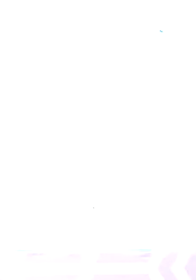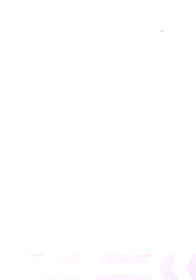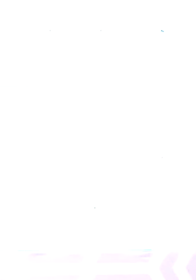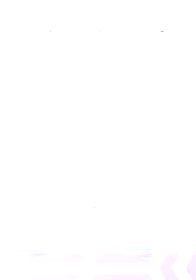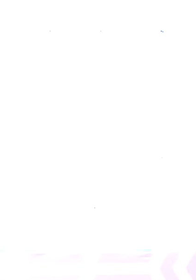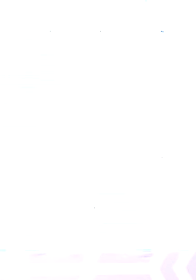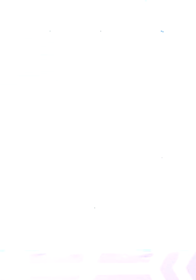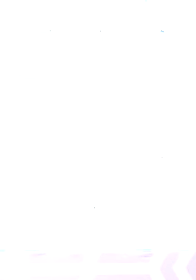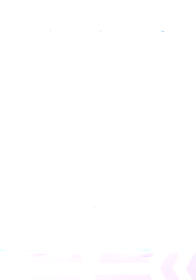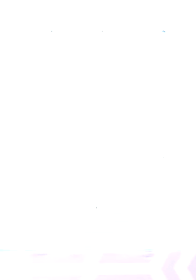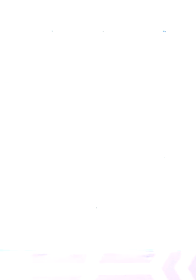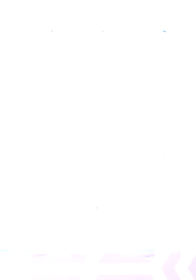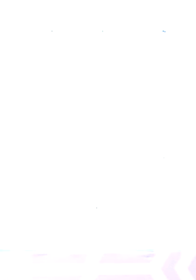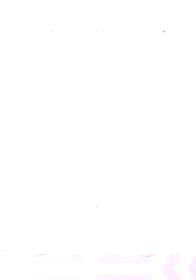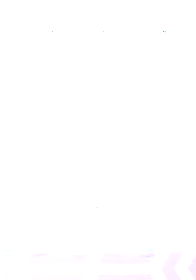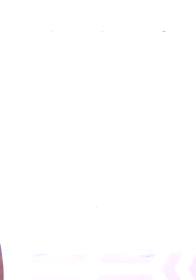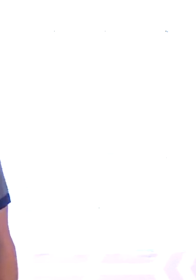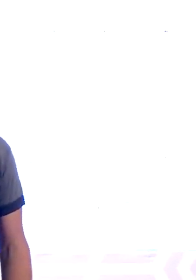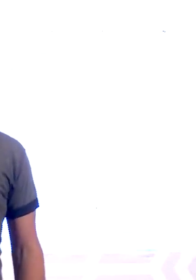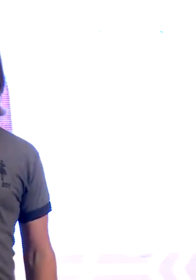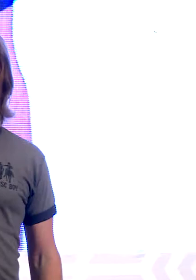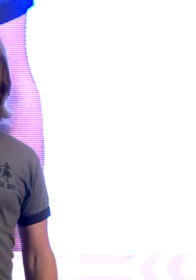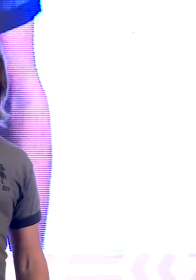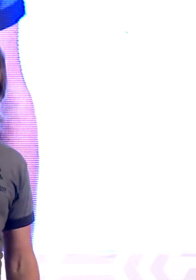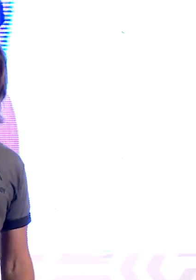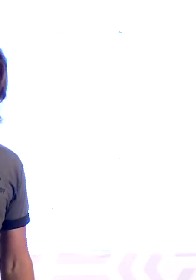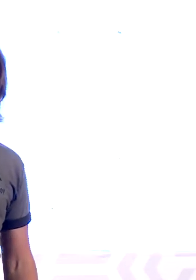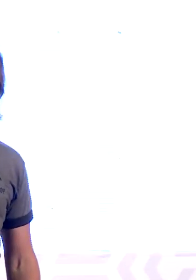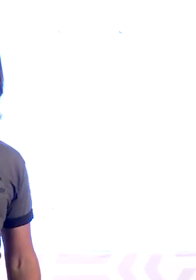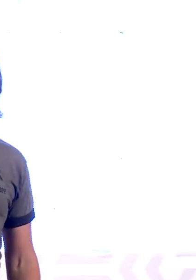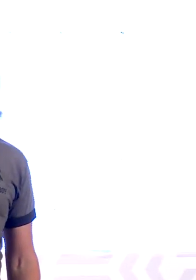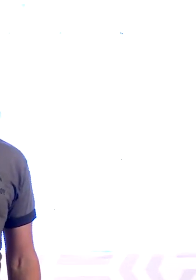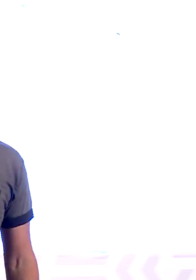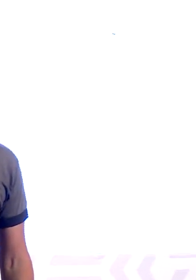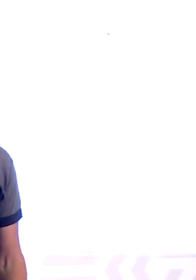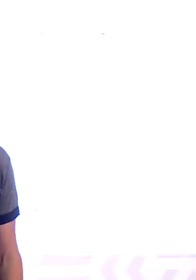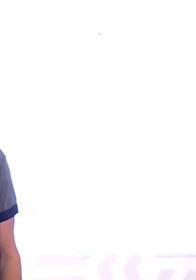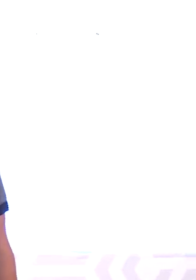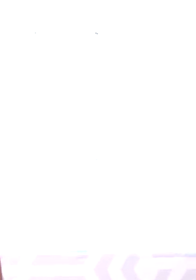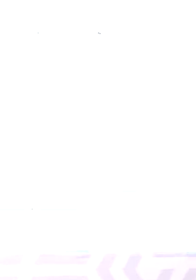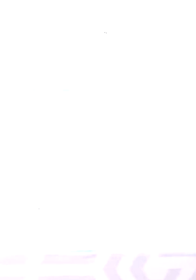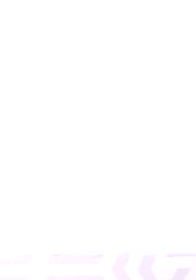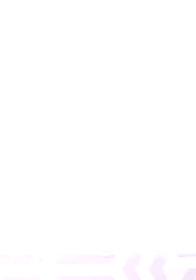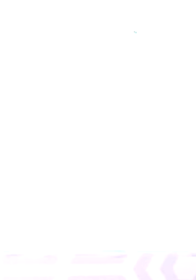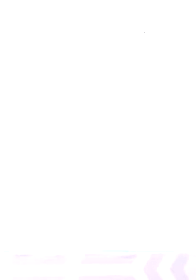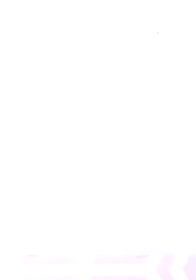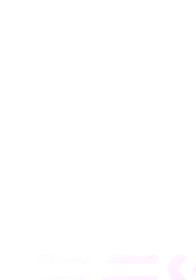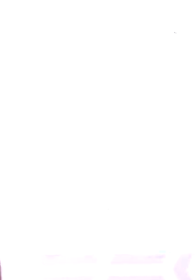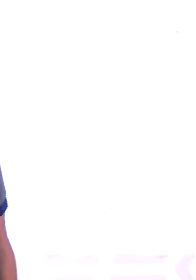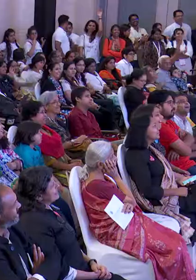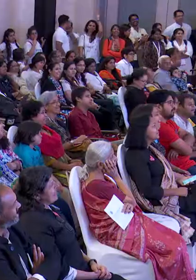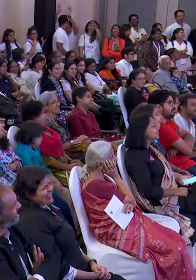I'm pretty messed up. I don't know about you. Who's messed up in this room? I'm pretty messed up. And the ones that don't put their hands up, you're just